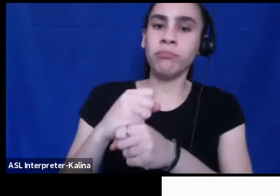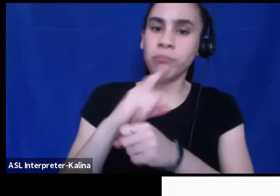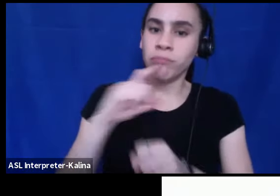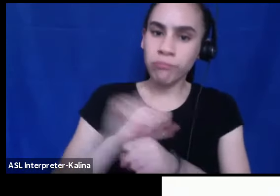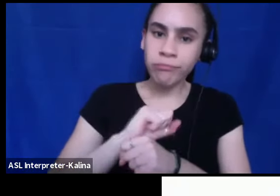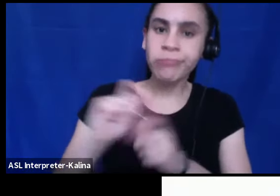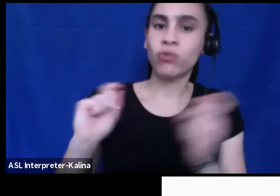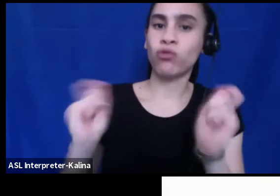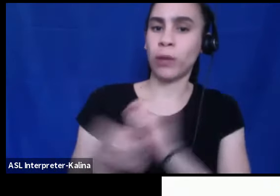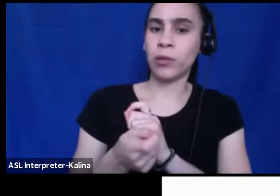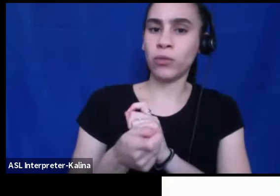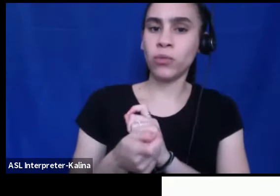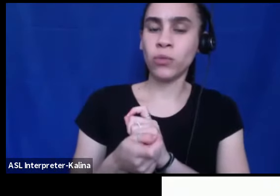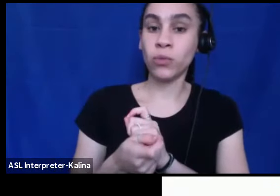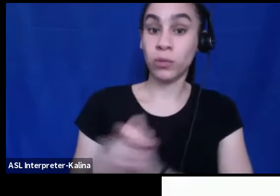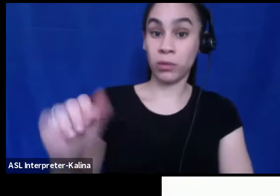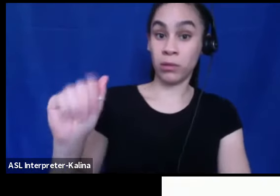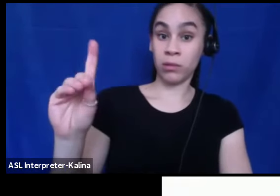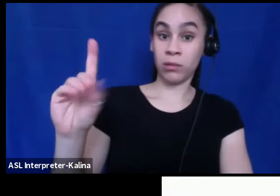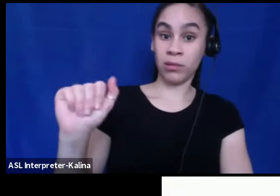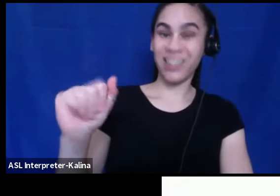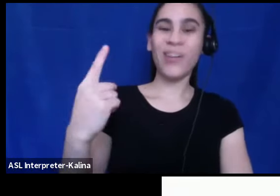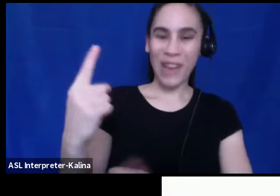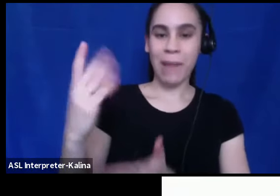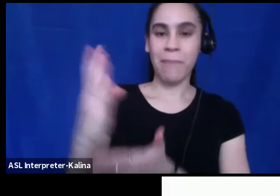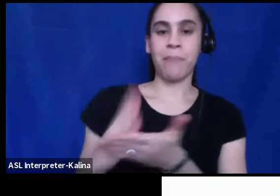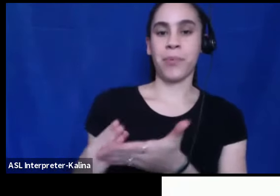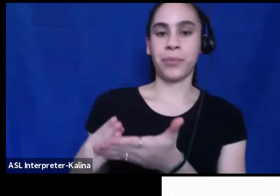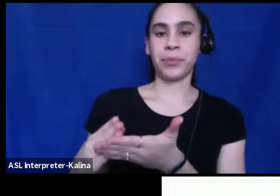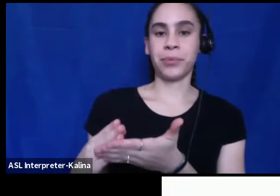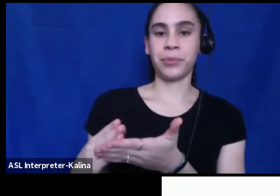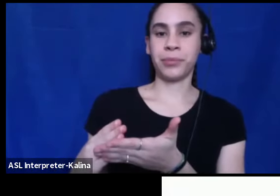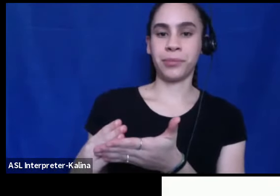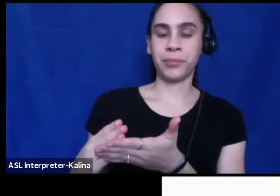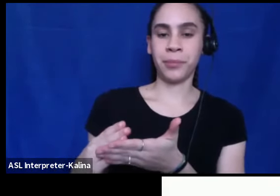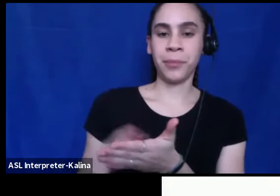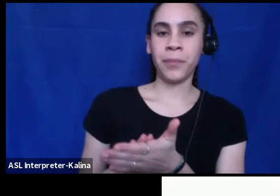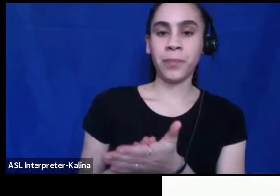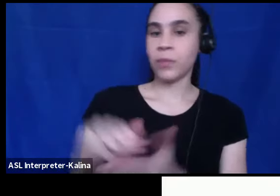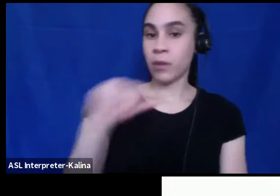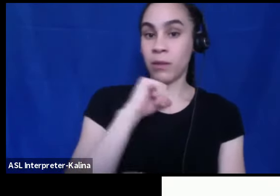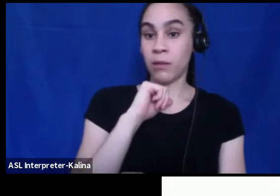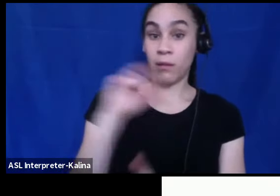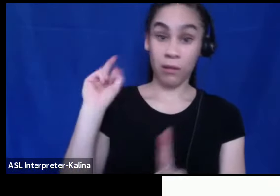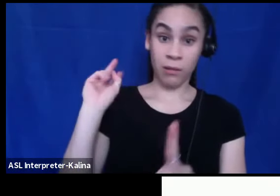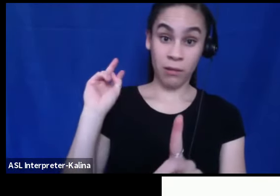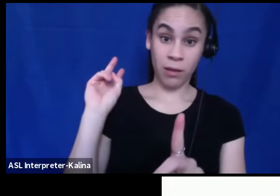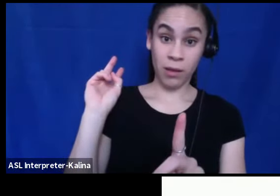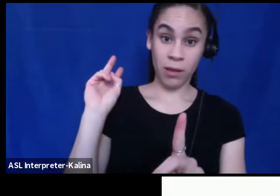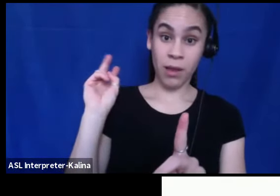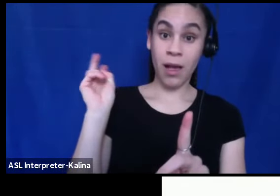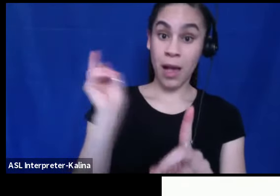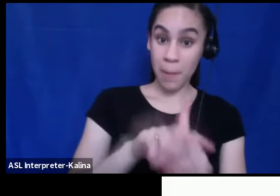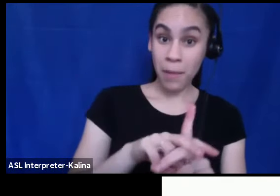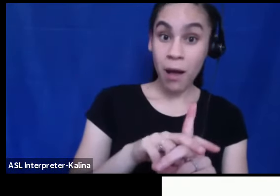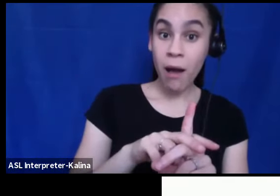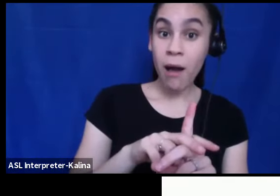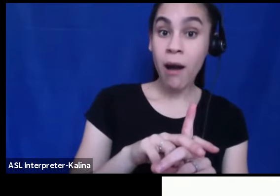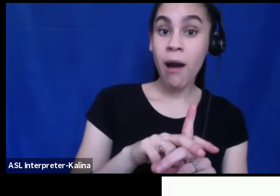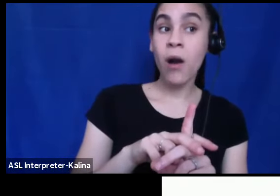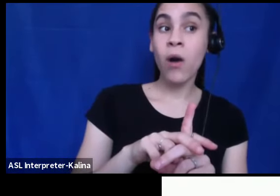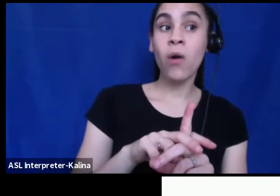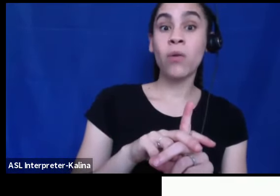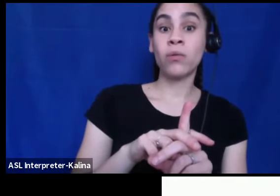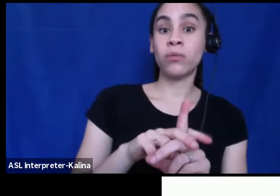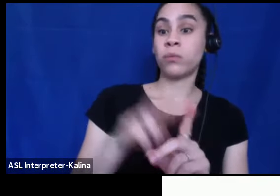because the ADA is just one part, right? That doesn't apply really deeply to